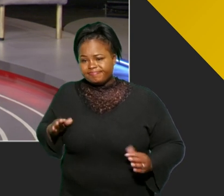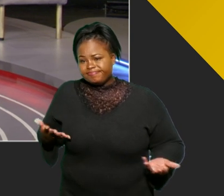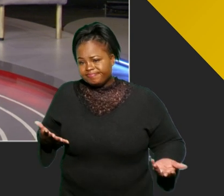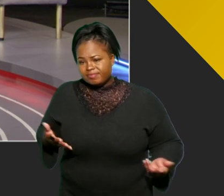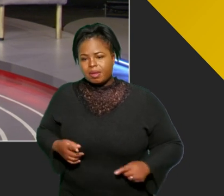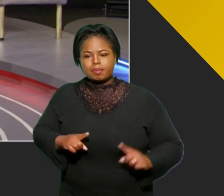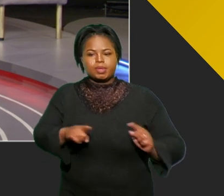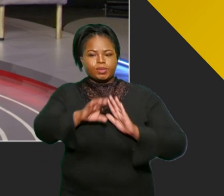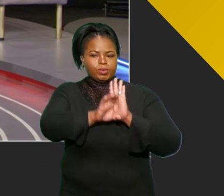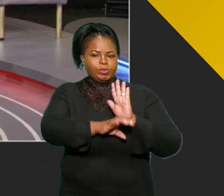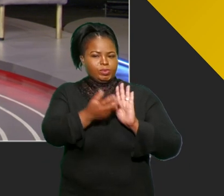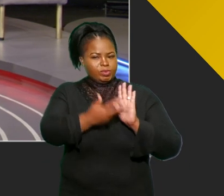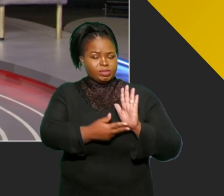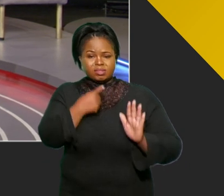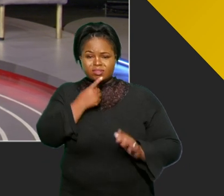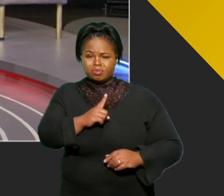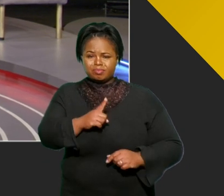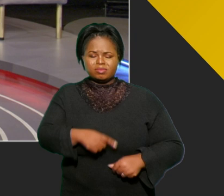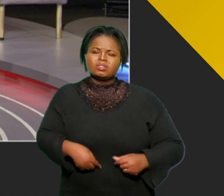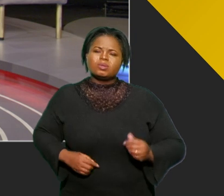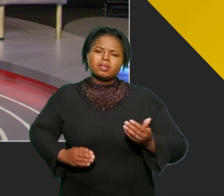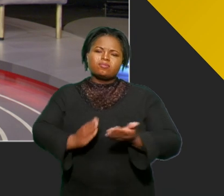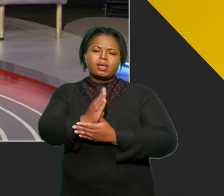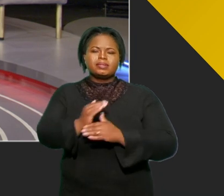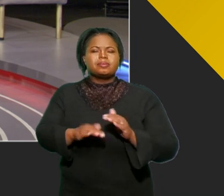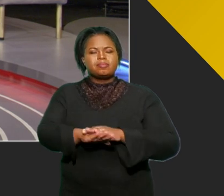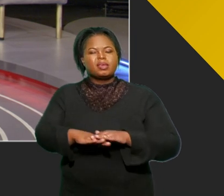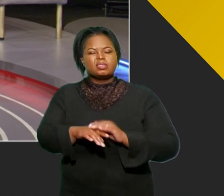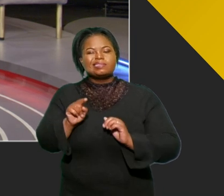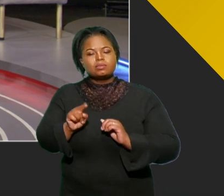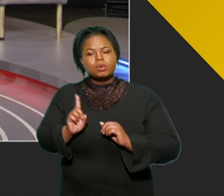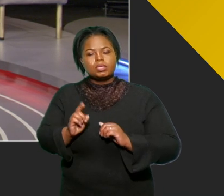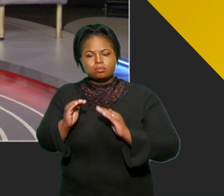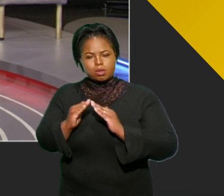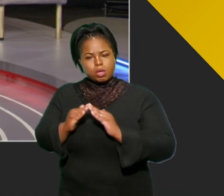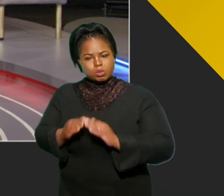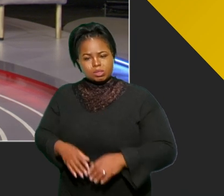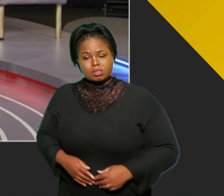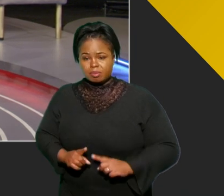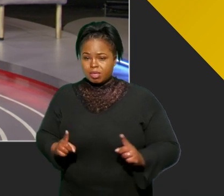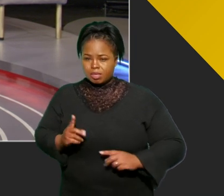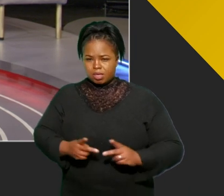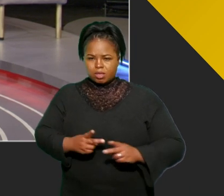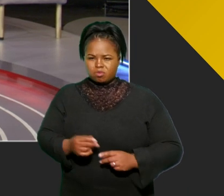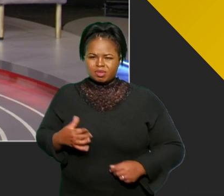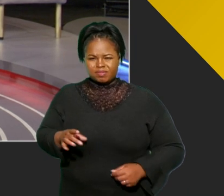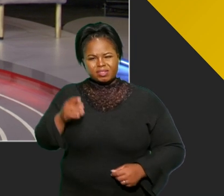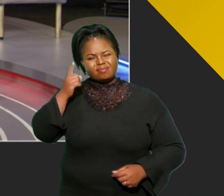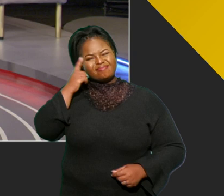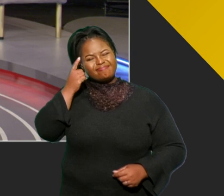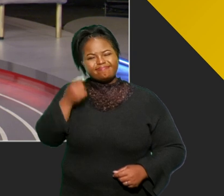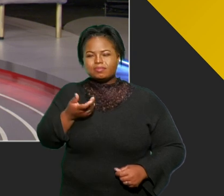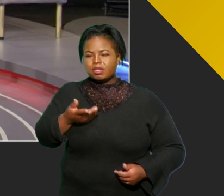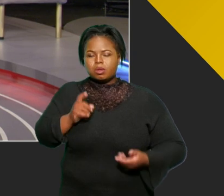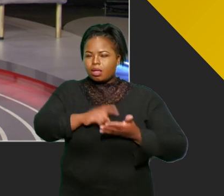according to the constitution housing is a basic right futhi ungakhohlwa ukuthi in order to speak to the big things mele sibuze ukuthi ni bayenza kanjani